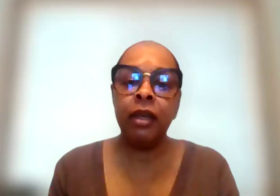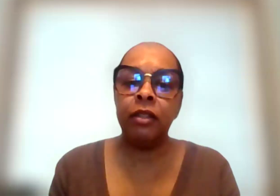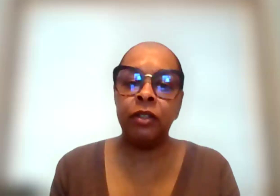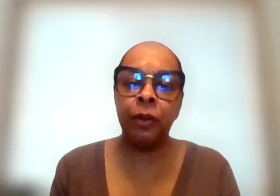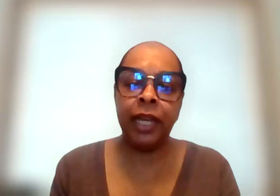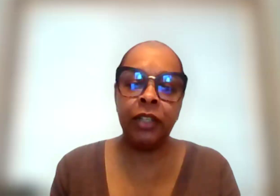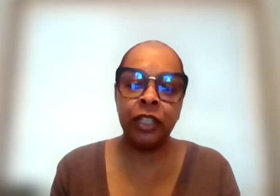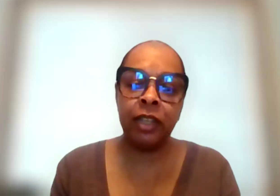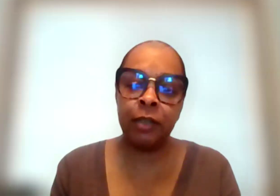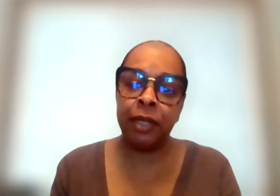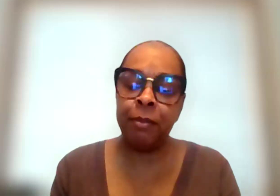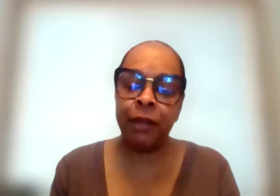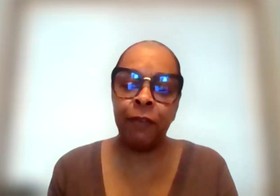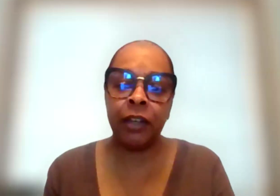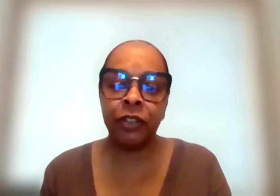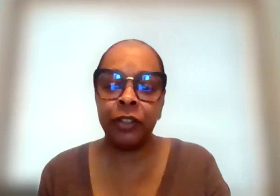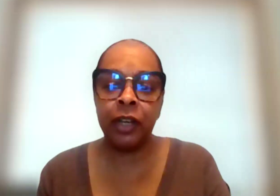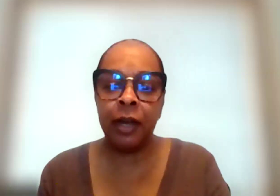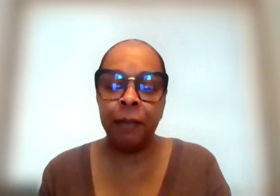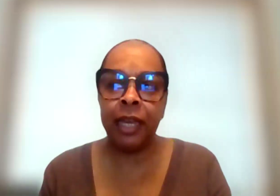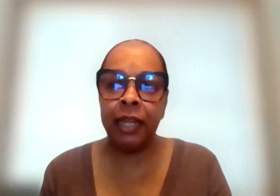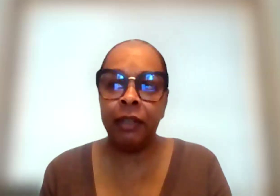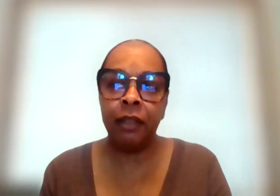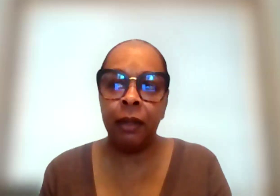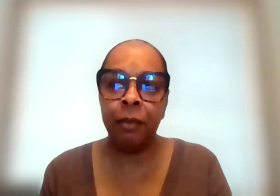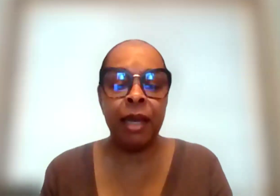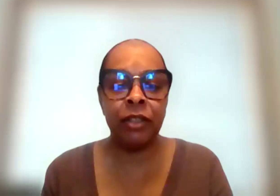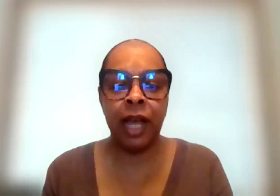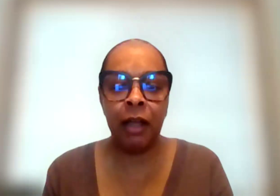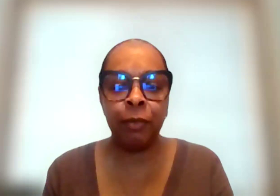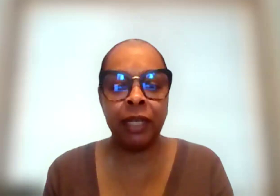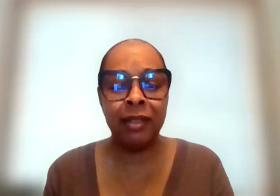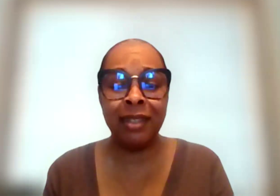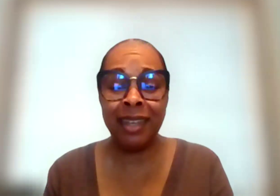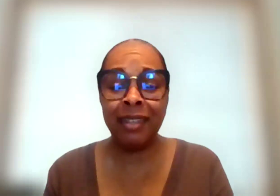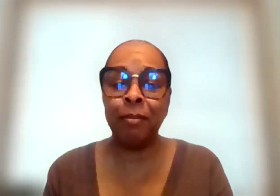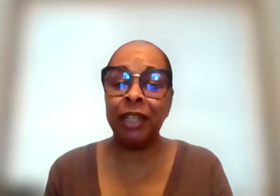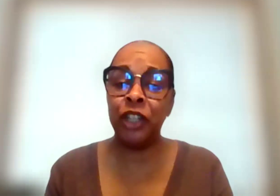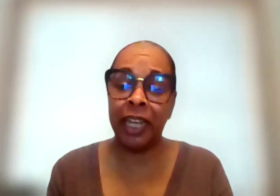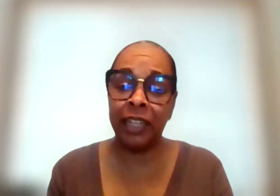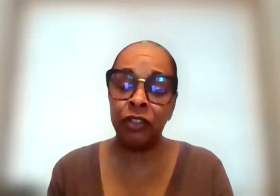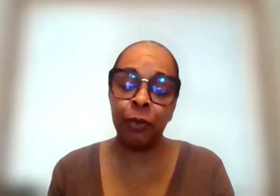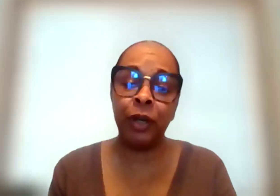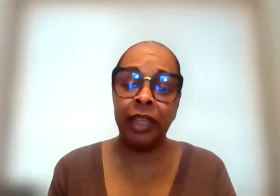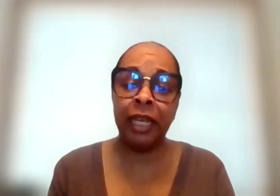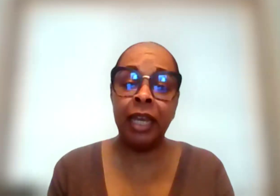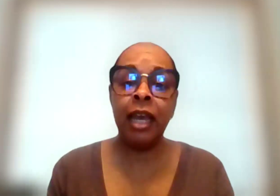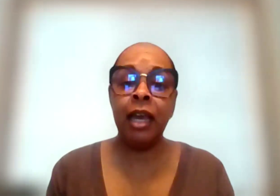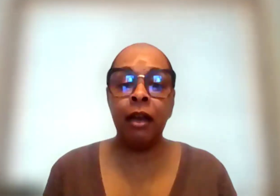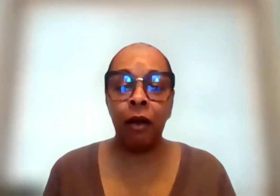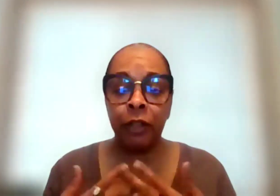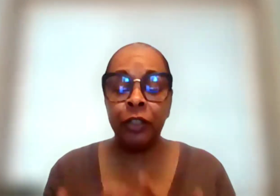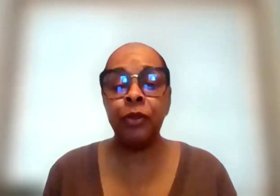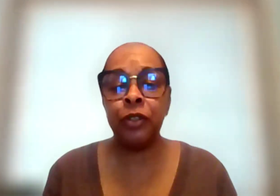confidence. So aging does play a big factor in mental health because it is a big change from what